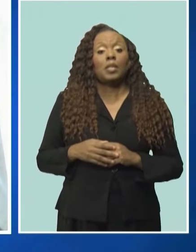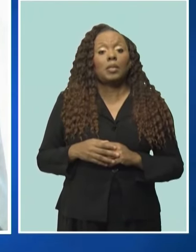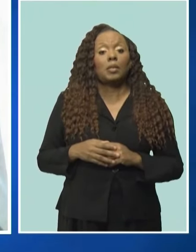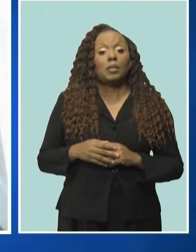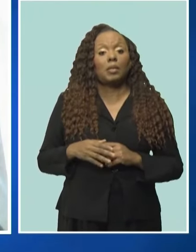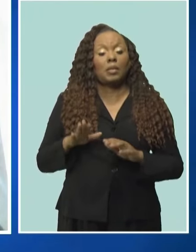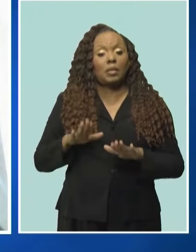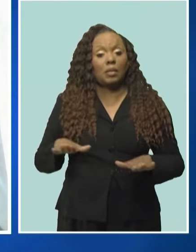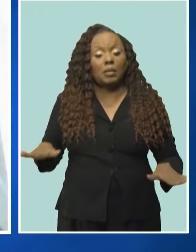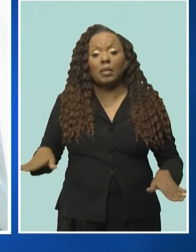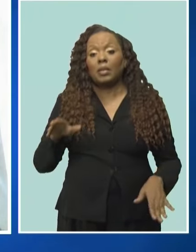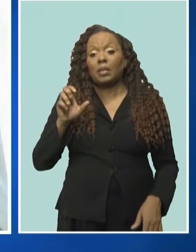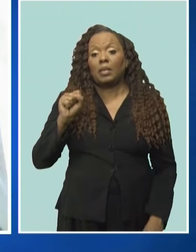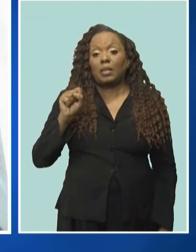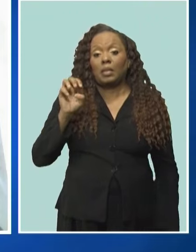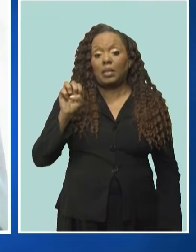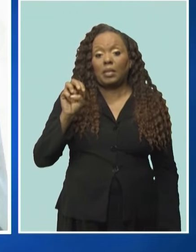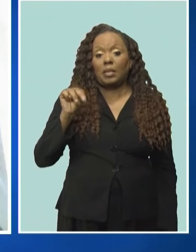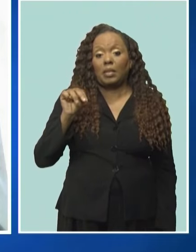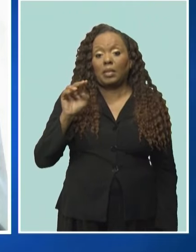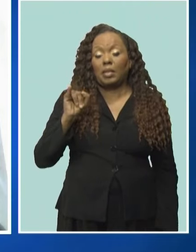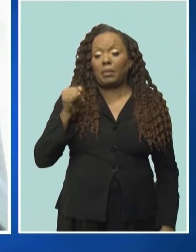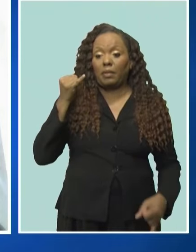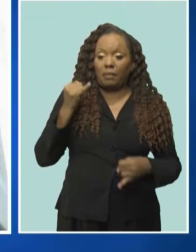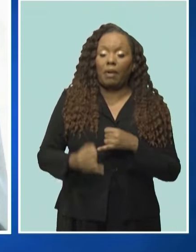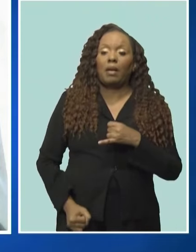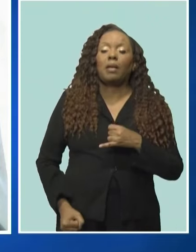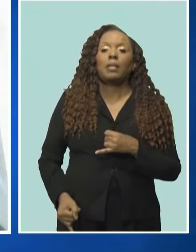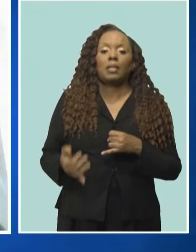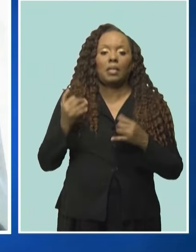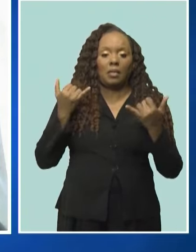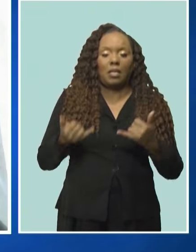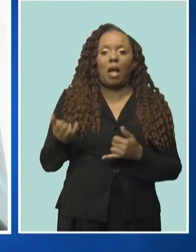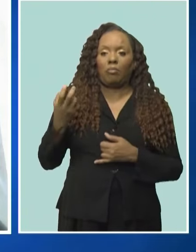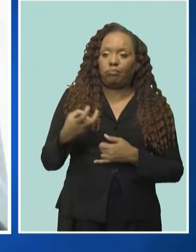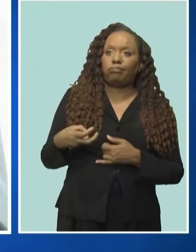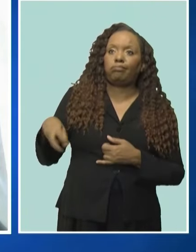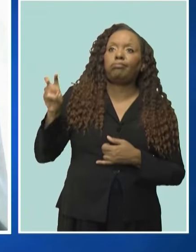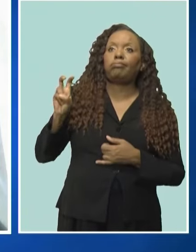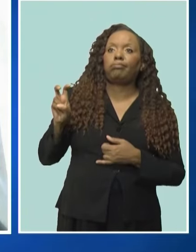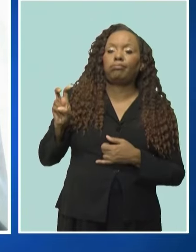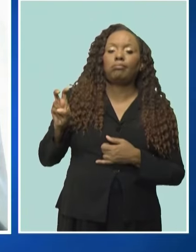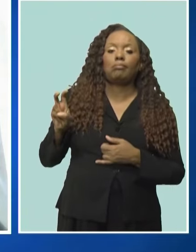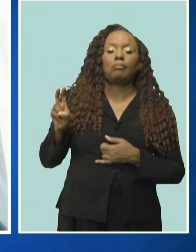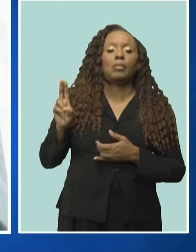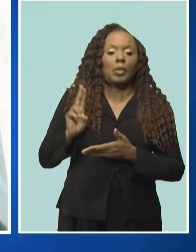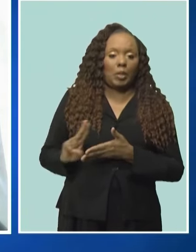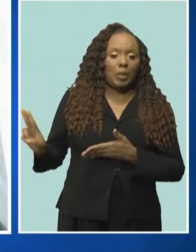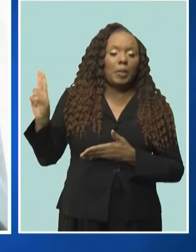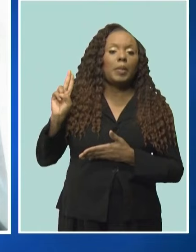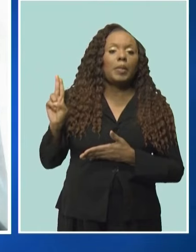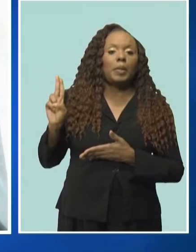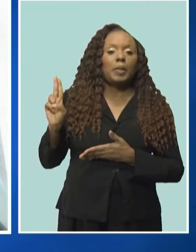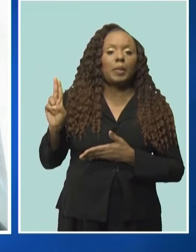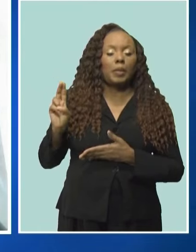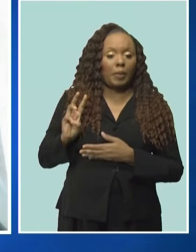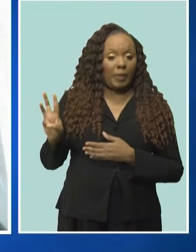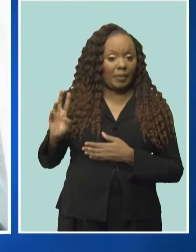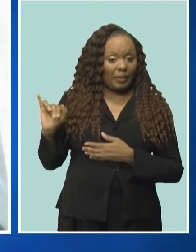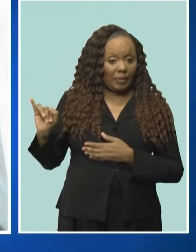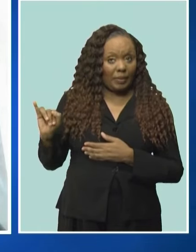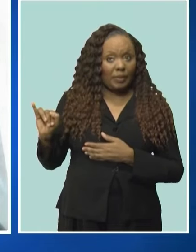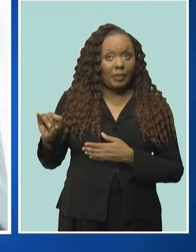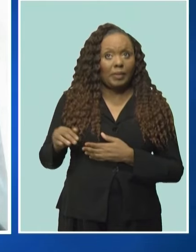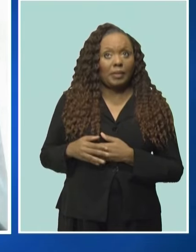Monarch semi-finals have now been relocated to the UE, University of West Indies,